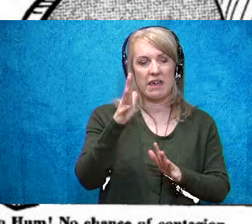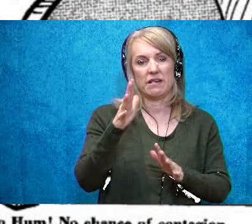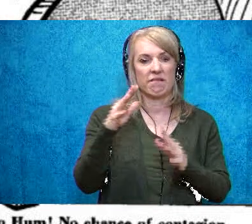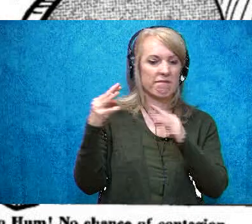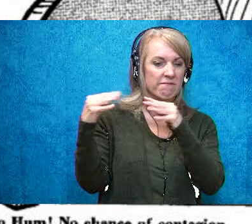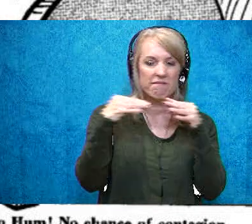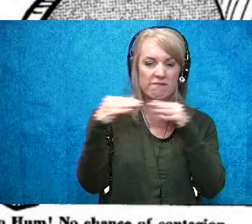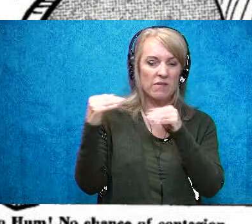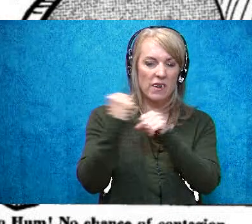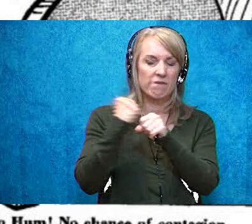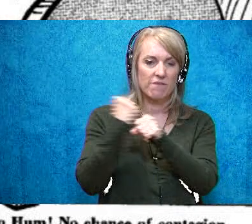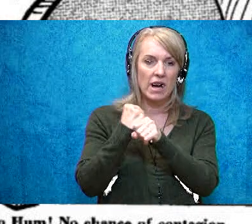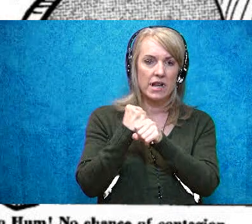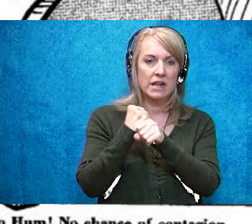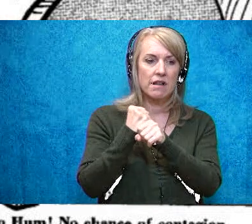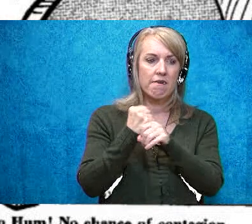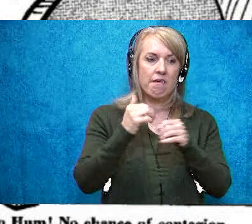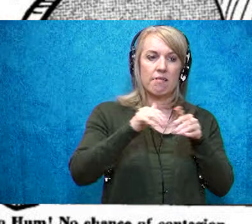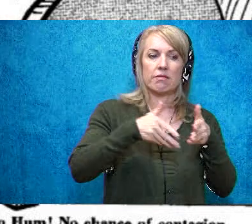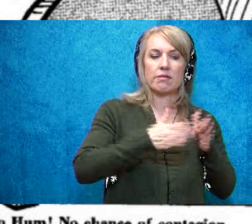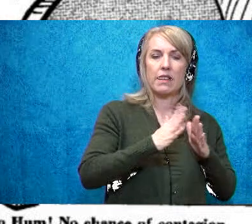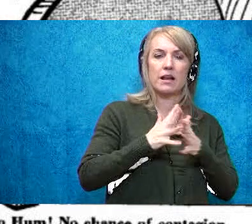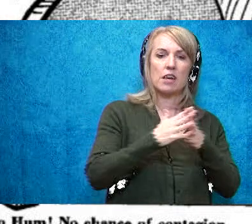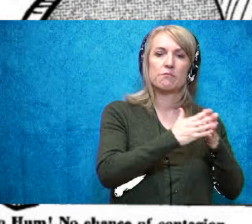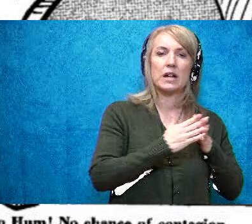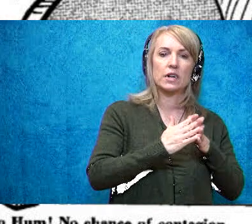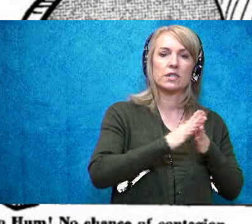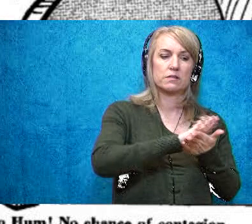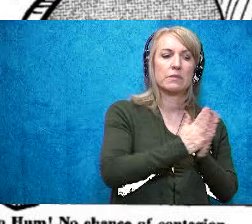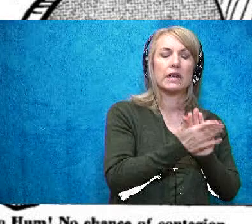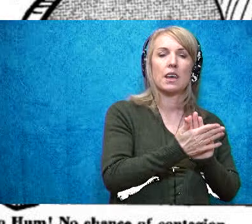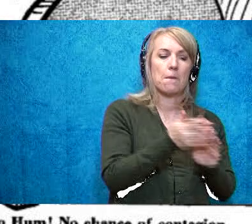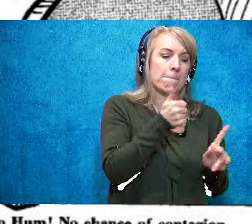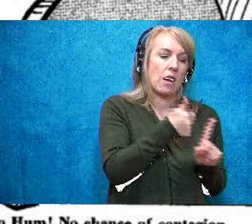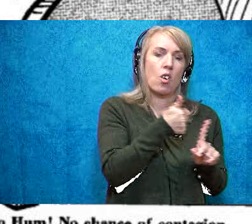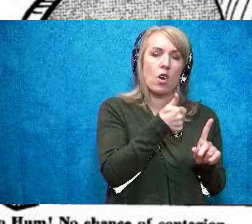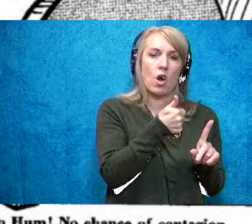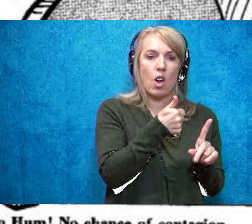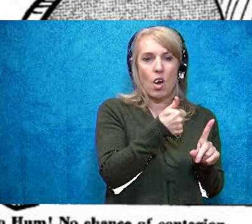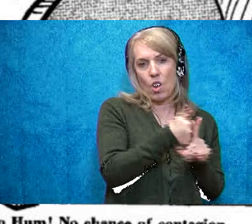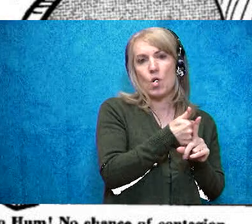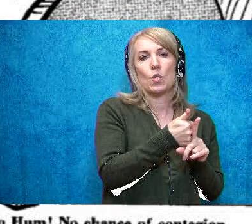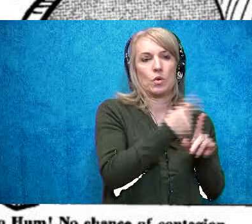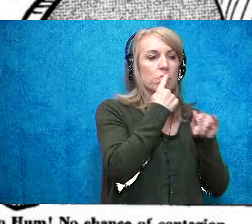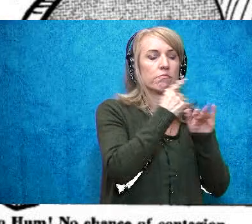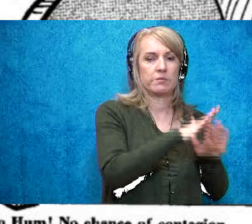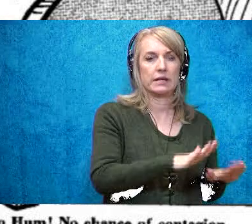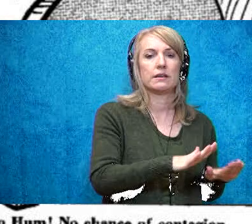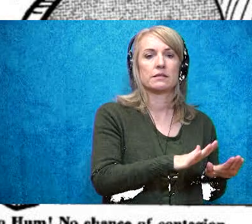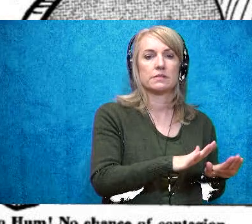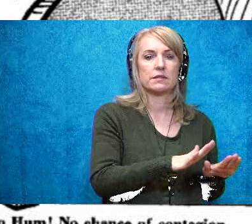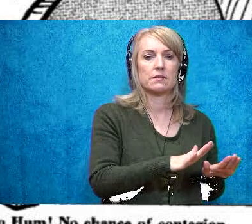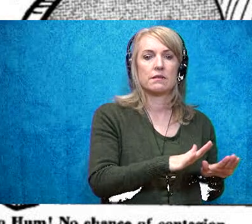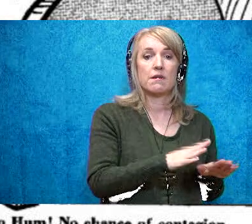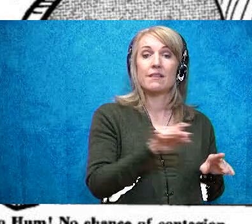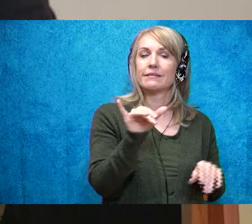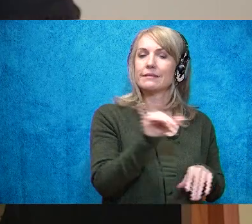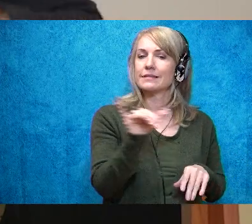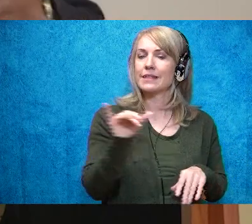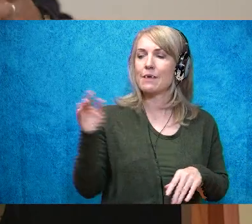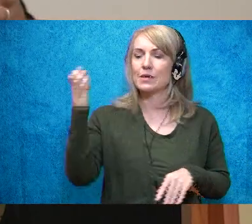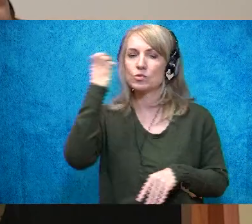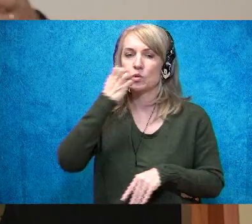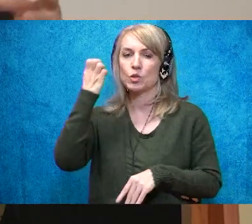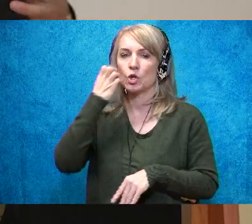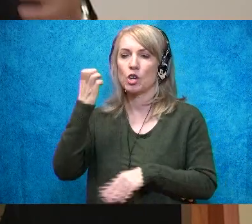oasis of liberty. Now notice in there some of the things he's talking about. We're turning inward as Europe is doing what they have done in the past. We're